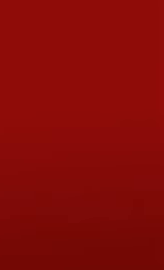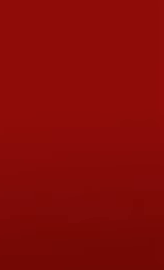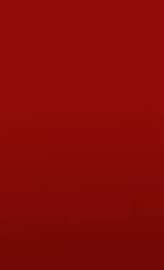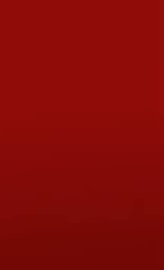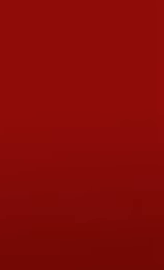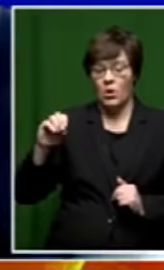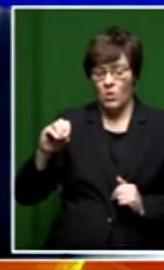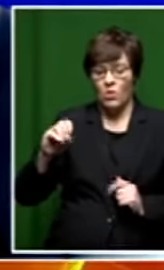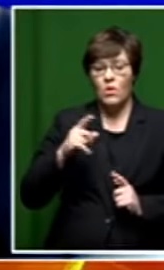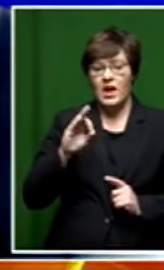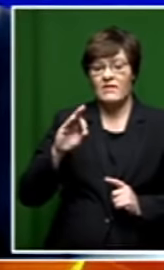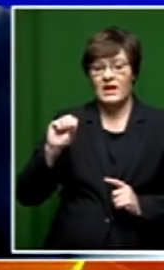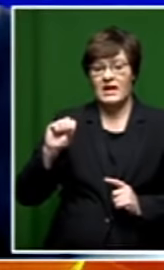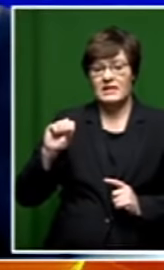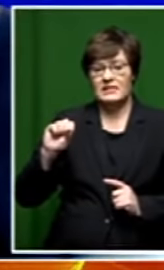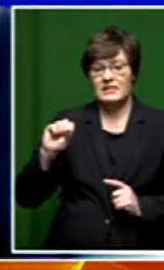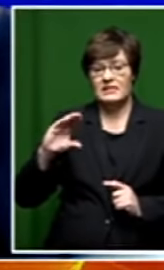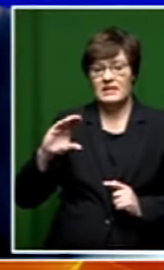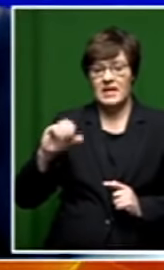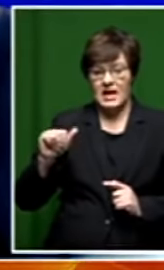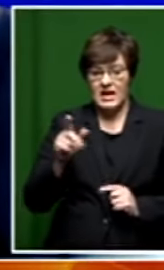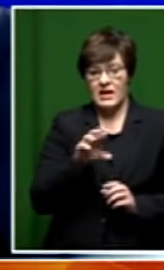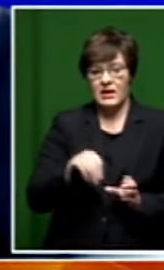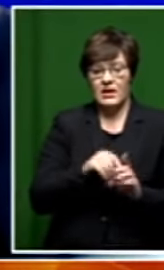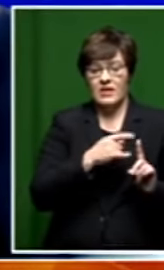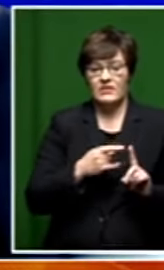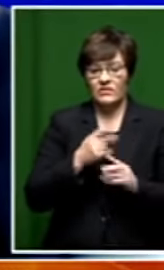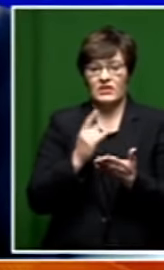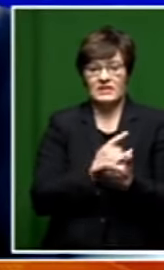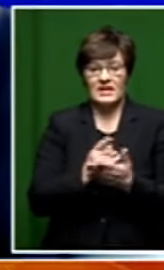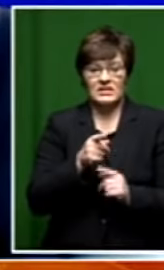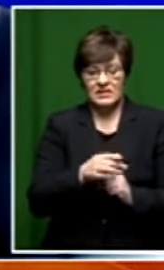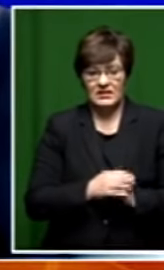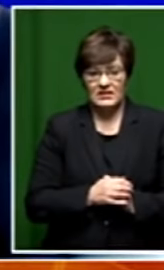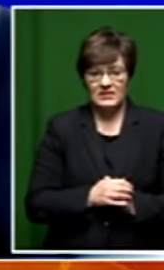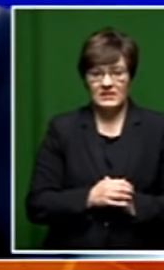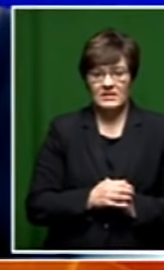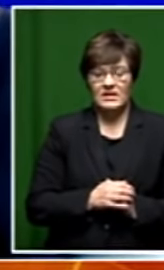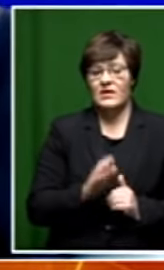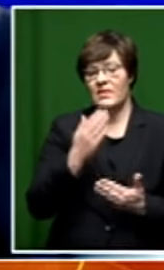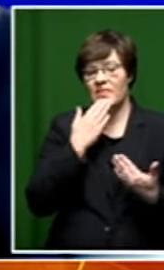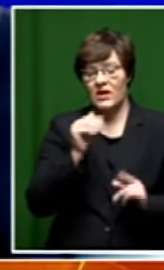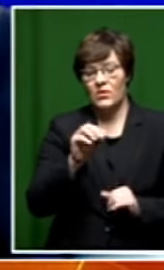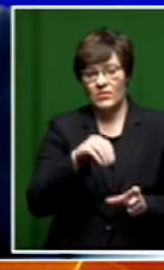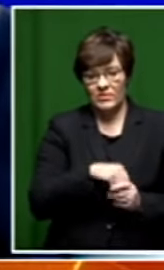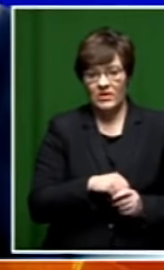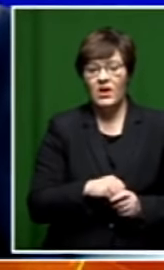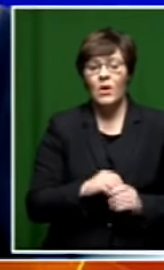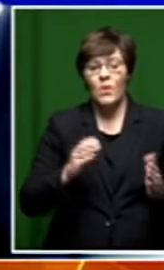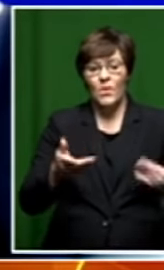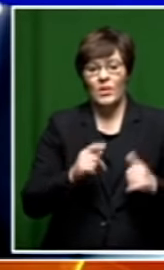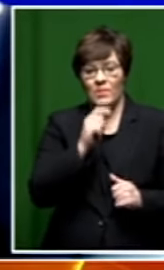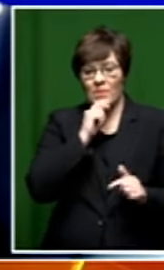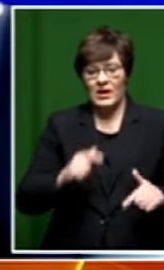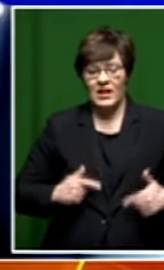supervision at the FSCA, and she joins us now virtually for a little discussion on this. Sindiswa, thanks for your time. Welcome to Morning Live.